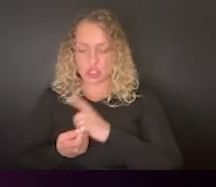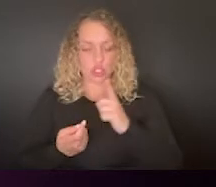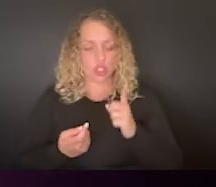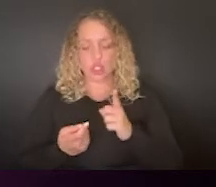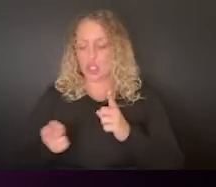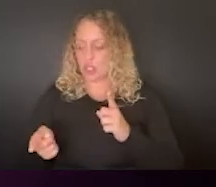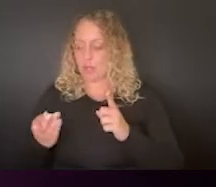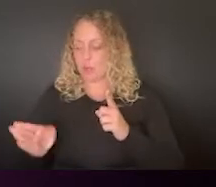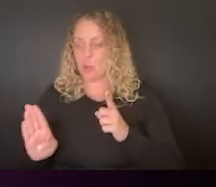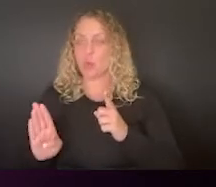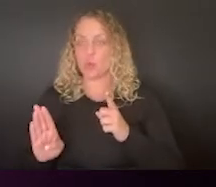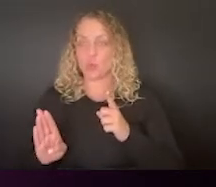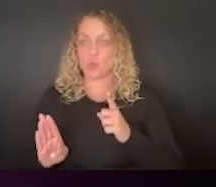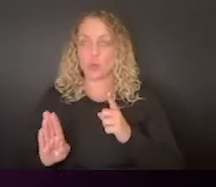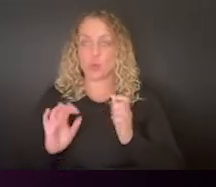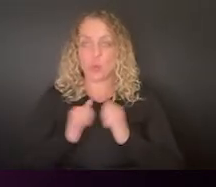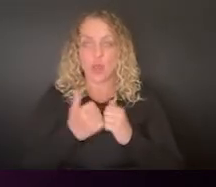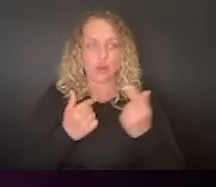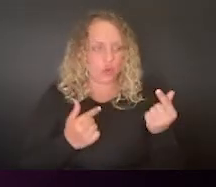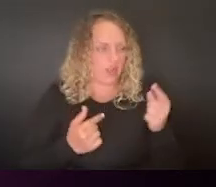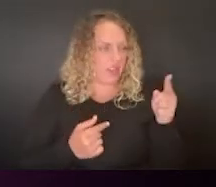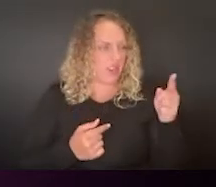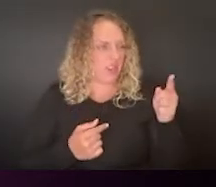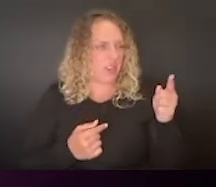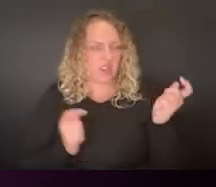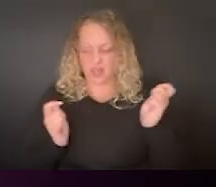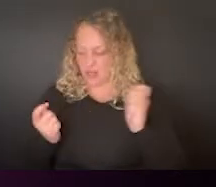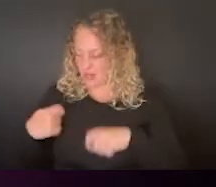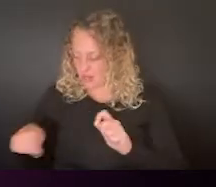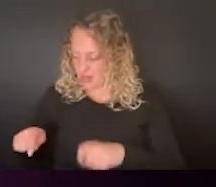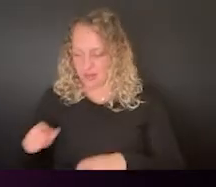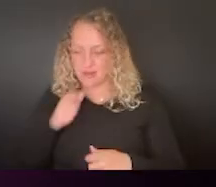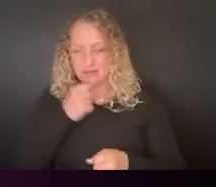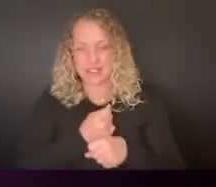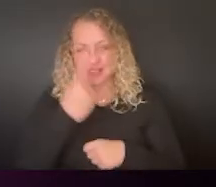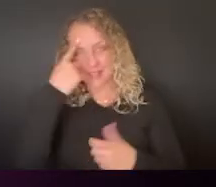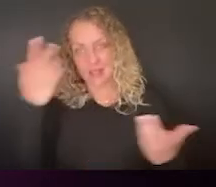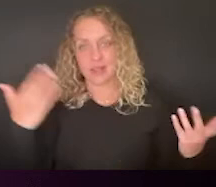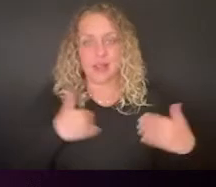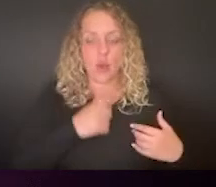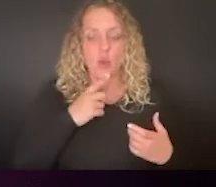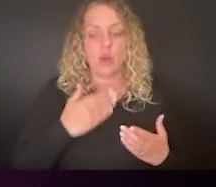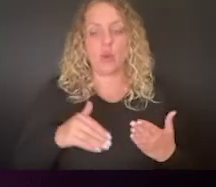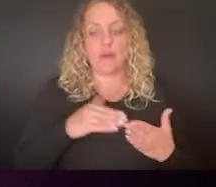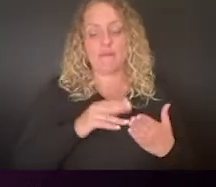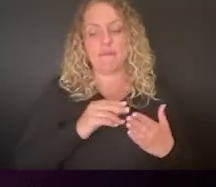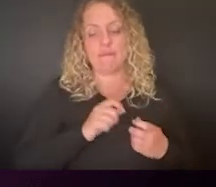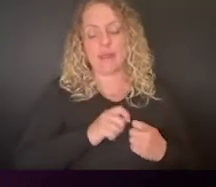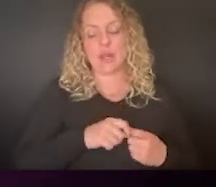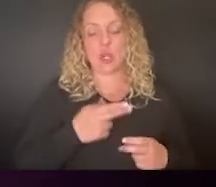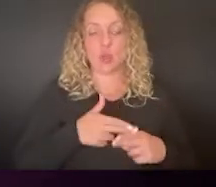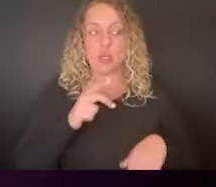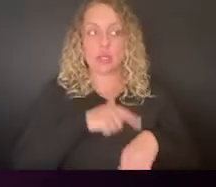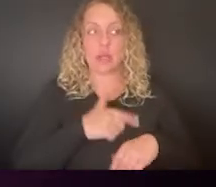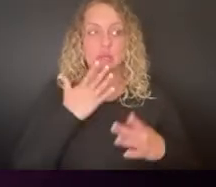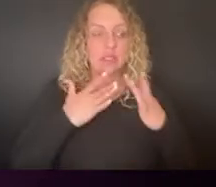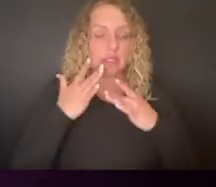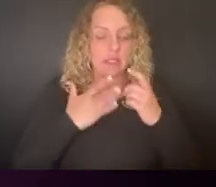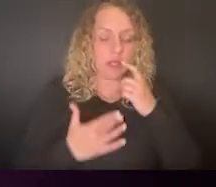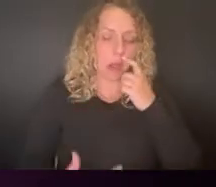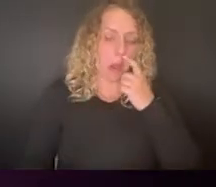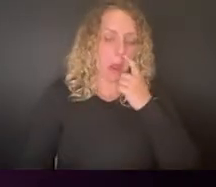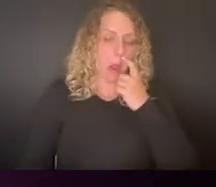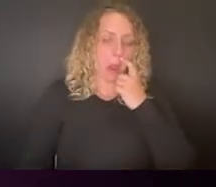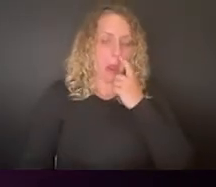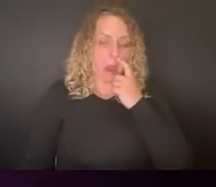name in a semantic token if our primary color changed. Our primary color changed to blue, so how does green make sense